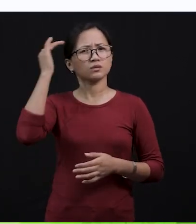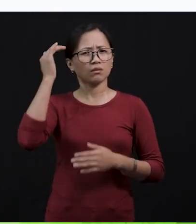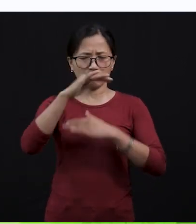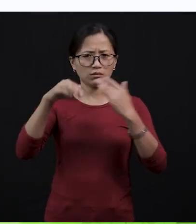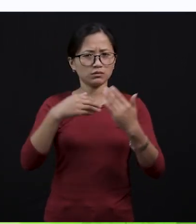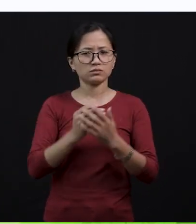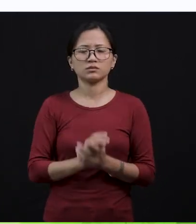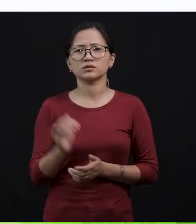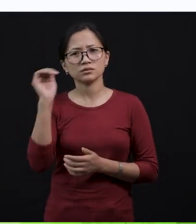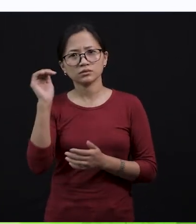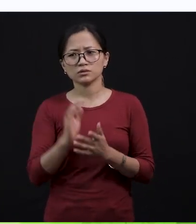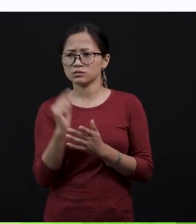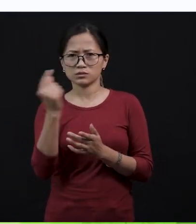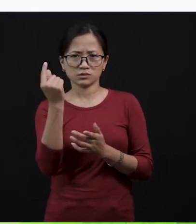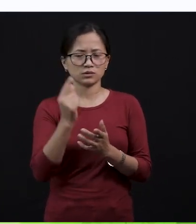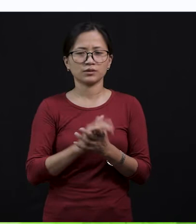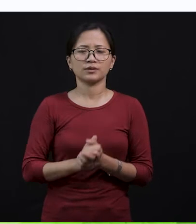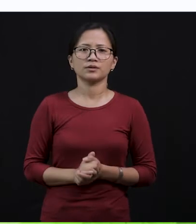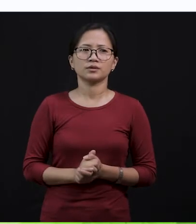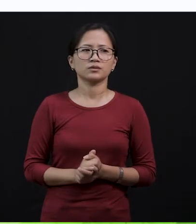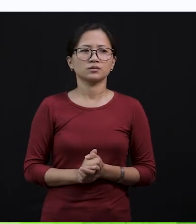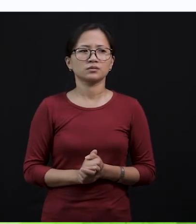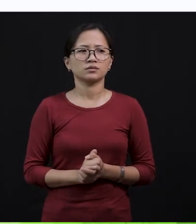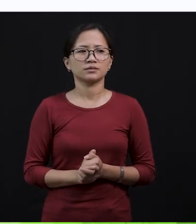that snakes are usually